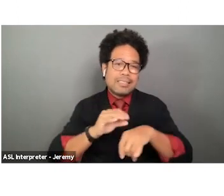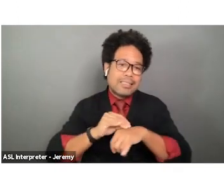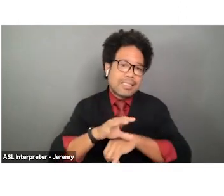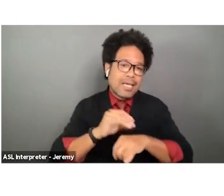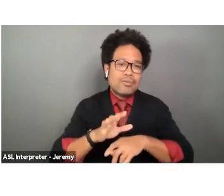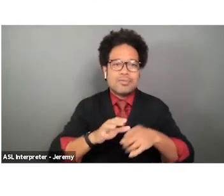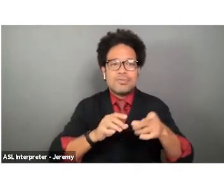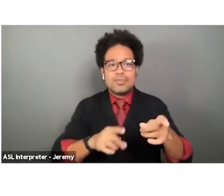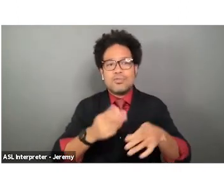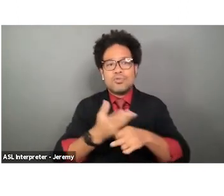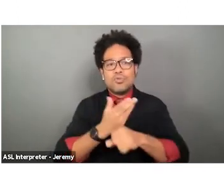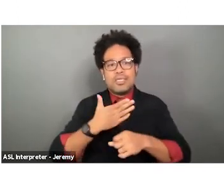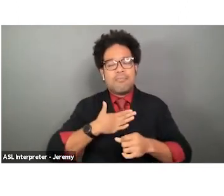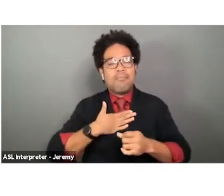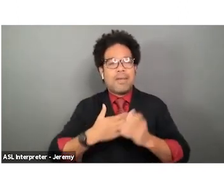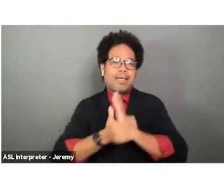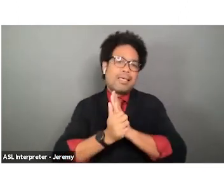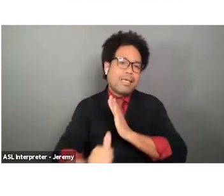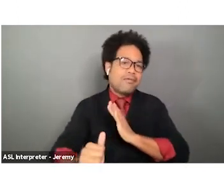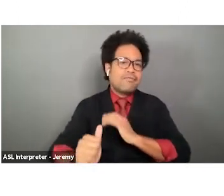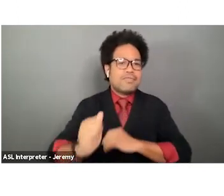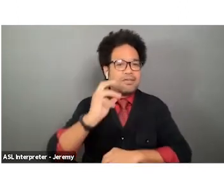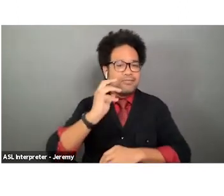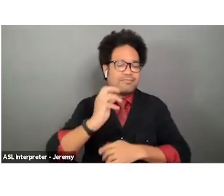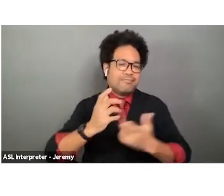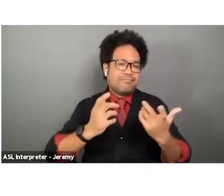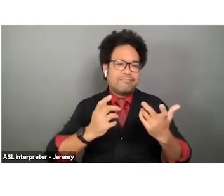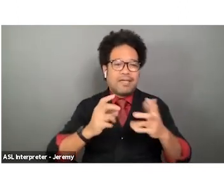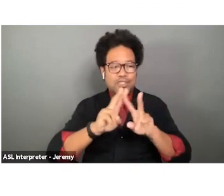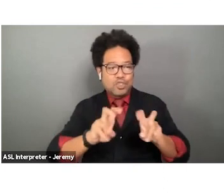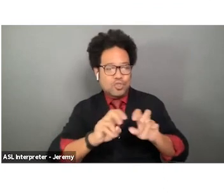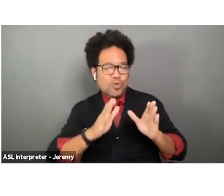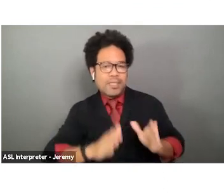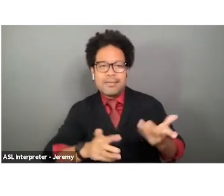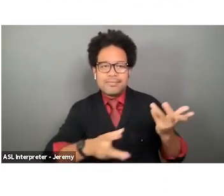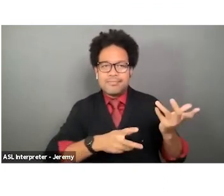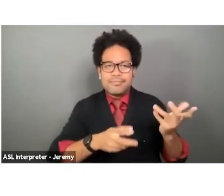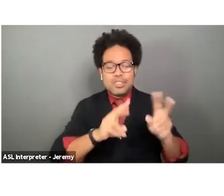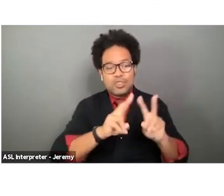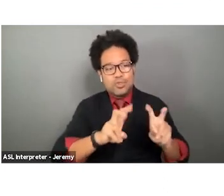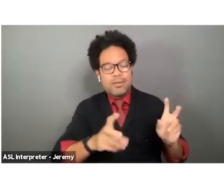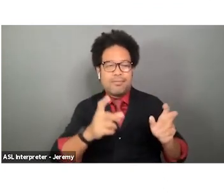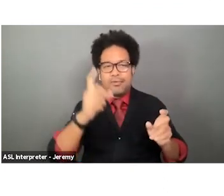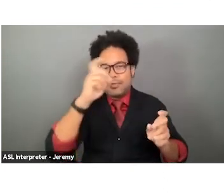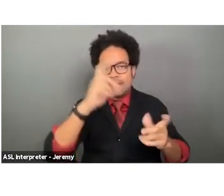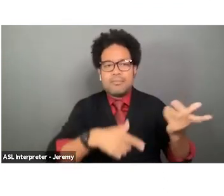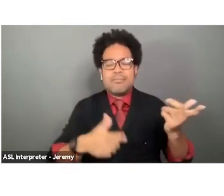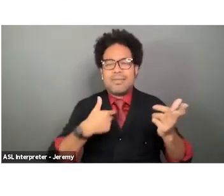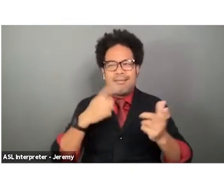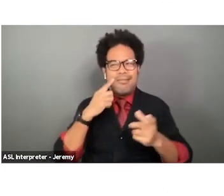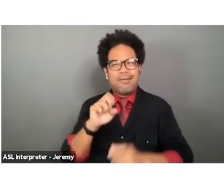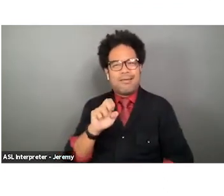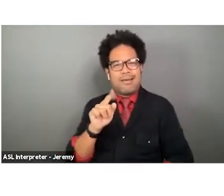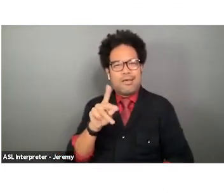my gifts of well-earned discernment and wisdom. Again, I would point to movement elders. I often look to them